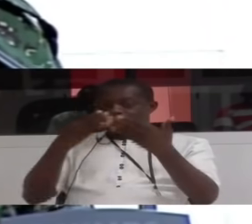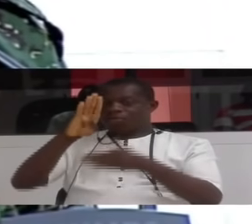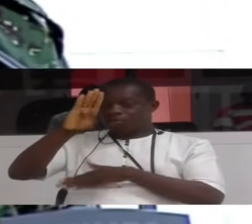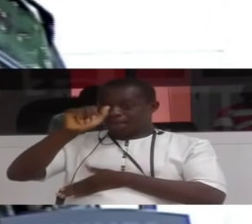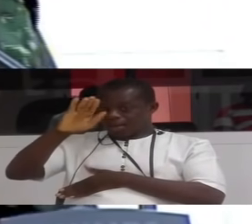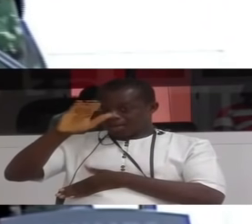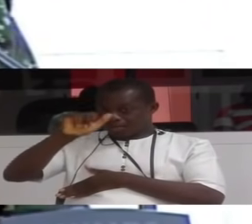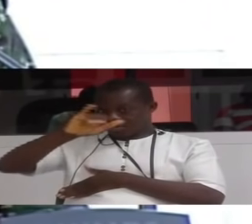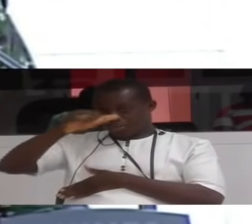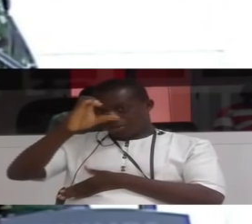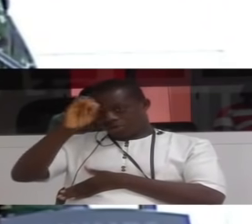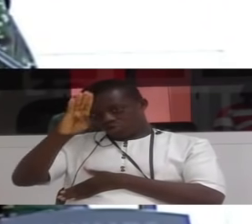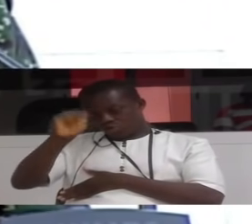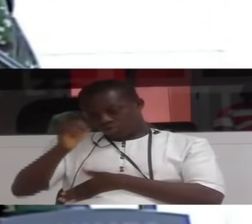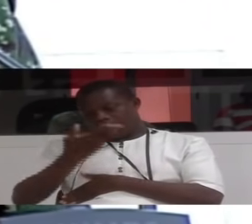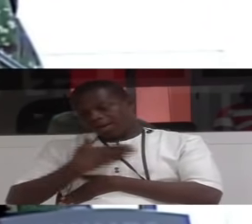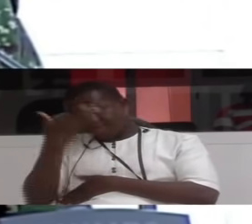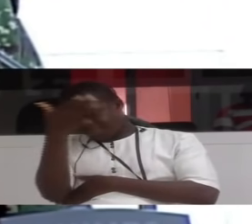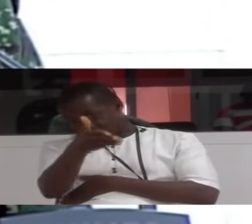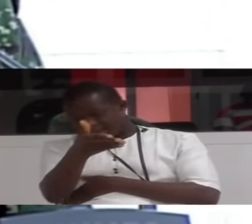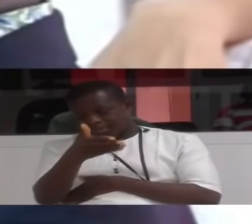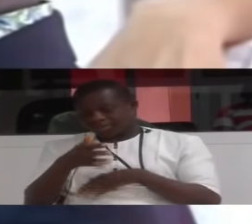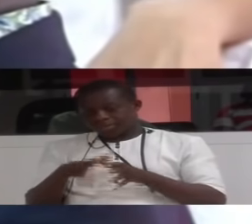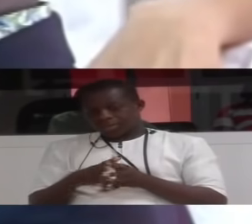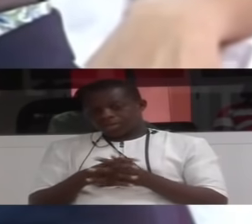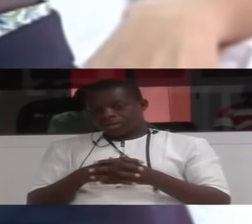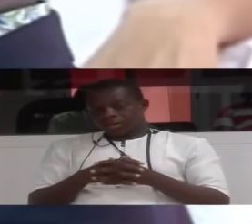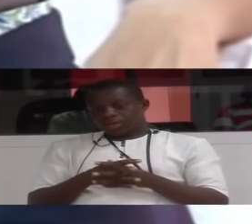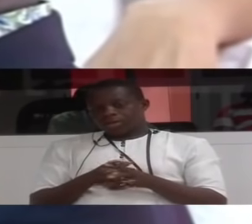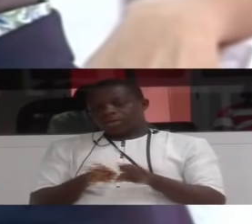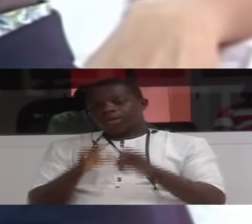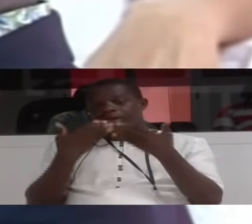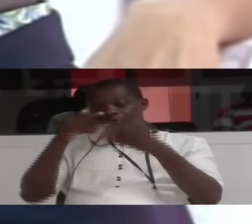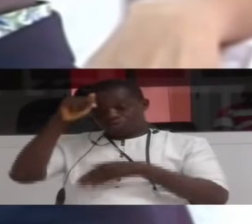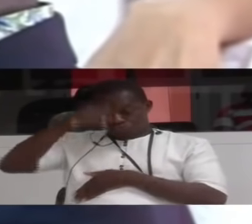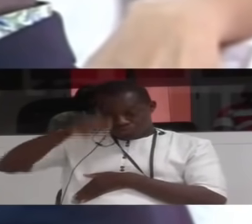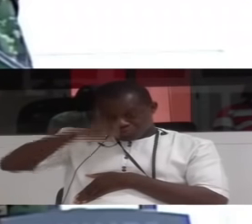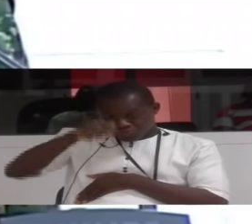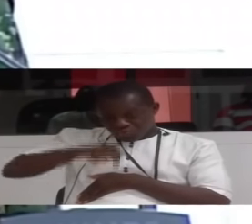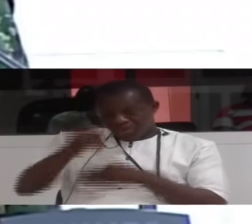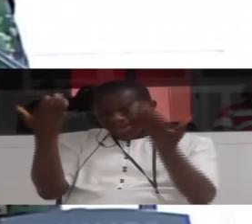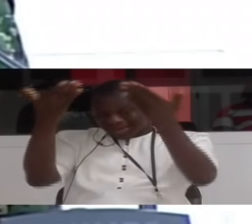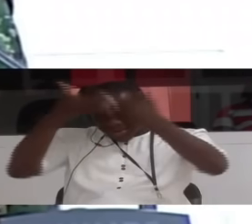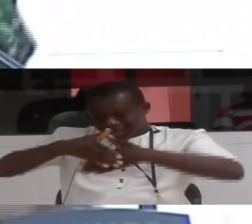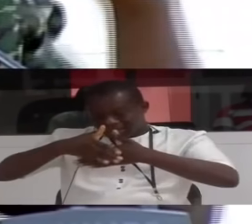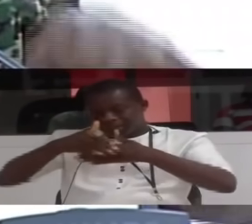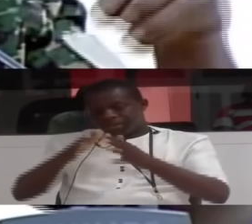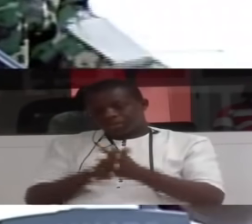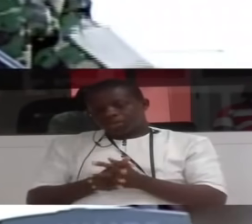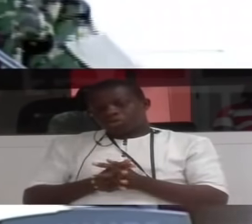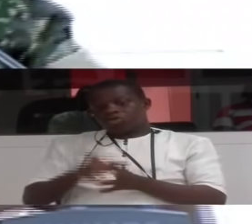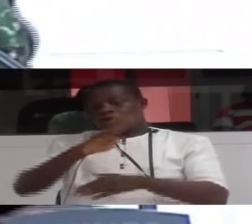officer. He said to me, that is where Baba Job is. He said to me,